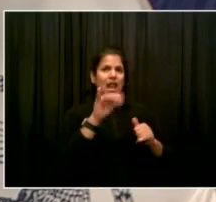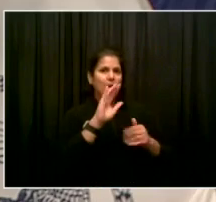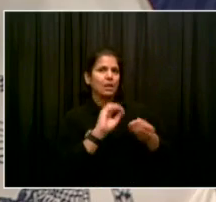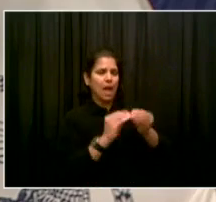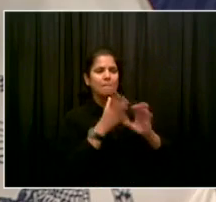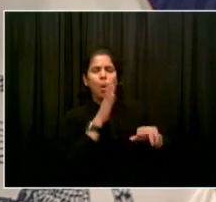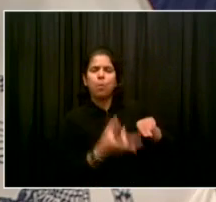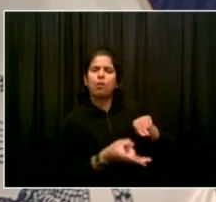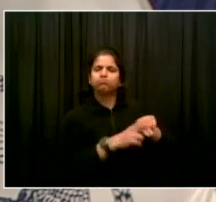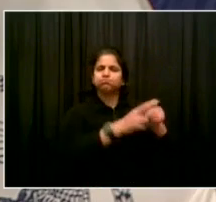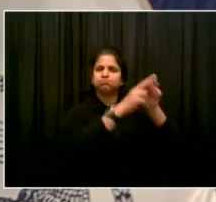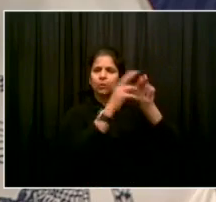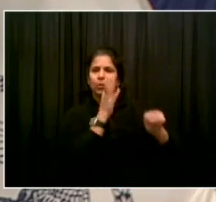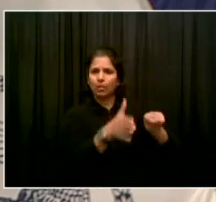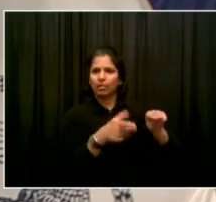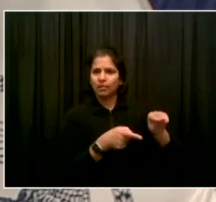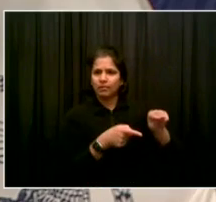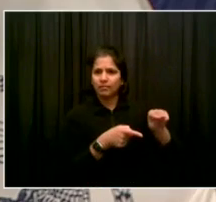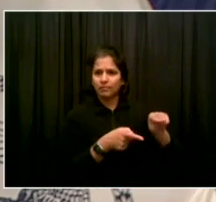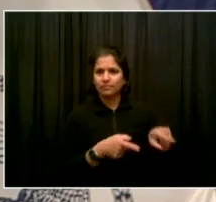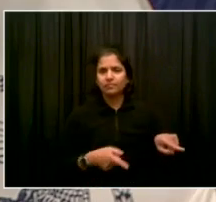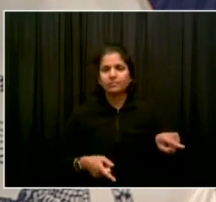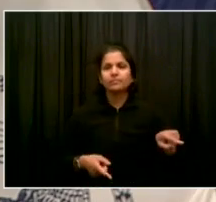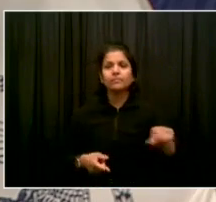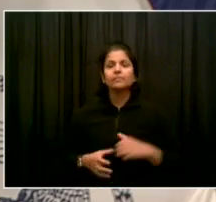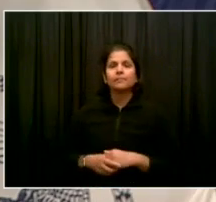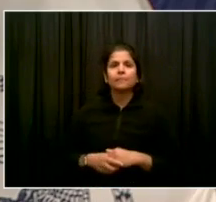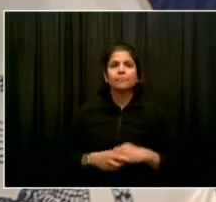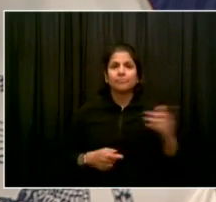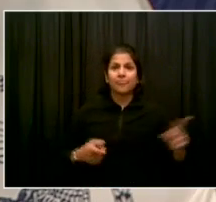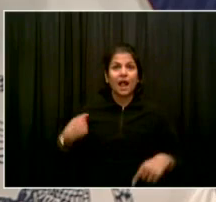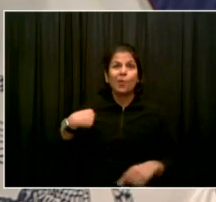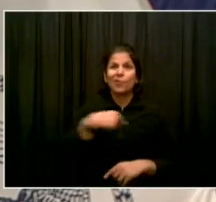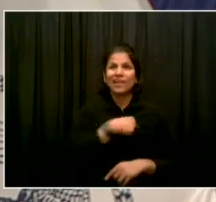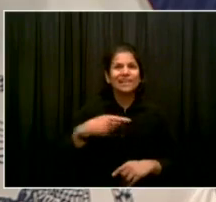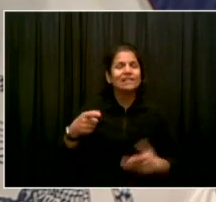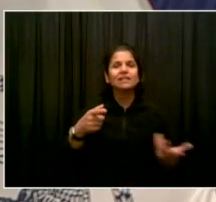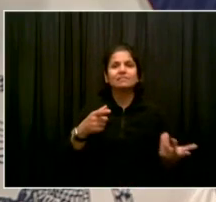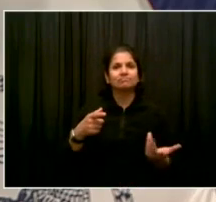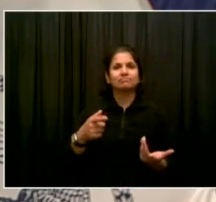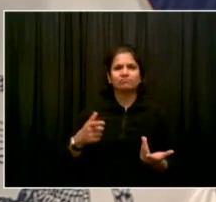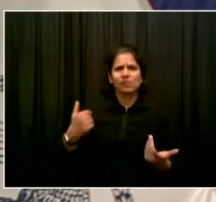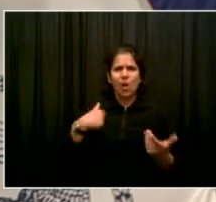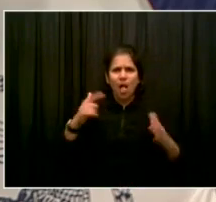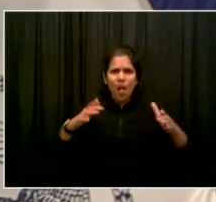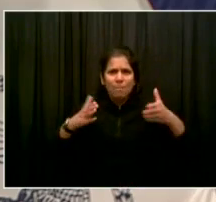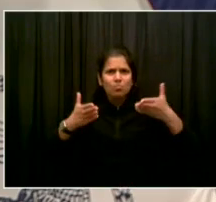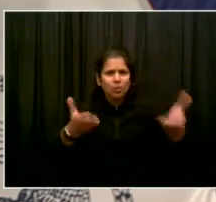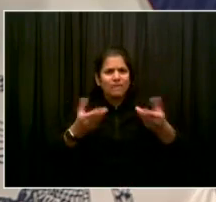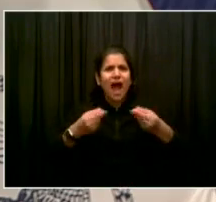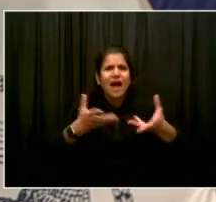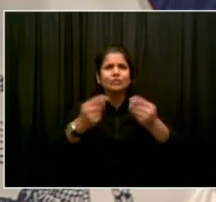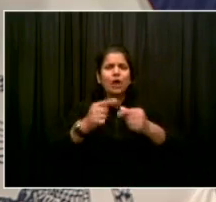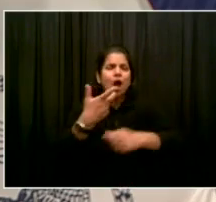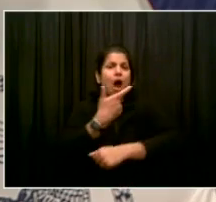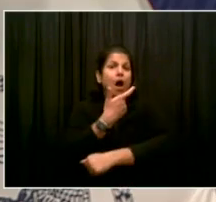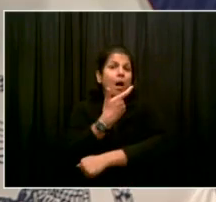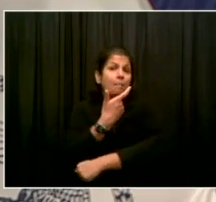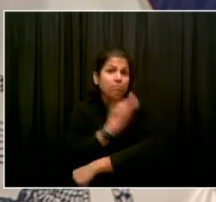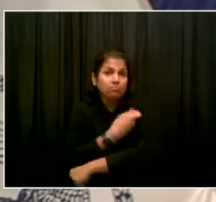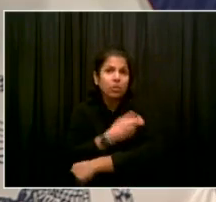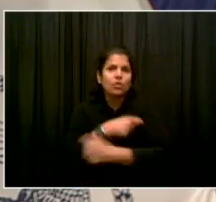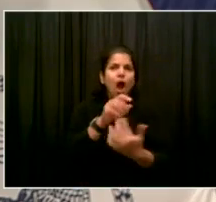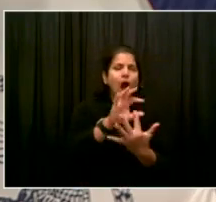providing vaccination to folks who are incarcerated, obviously in a very different way. With homeless shelters, we're constantly